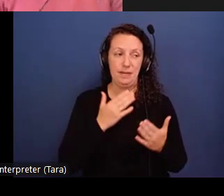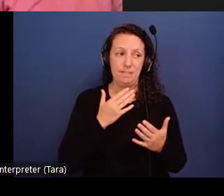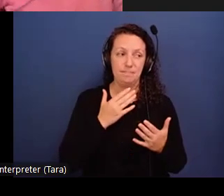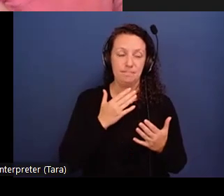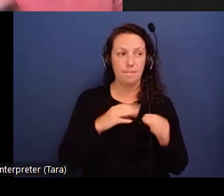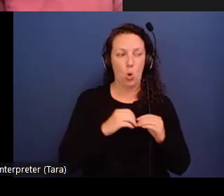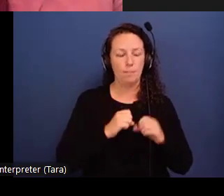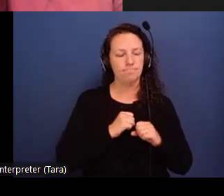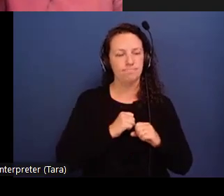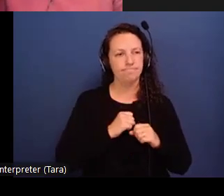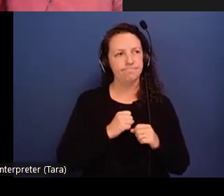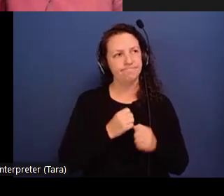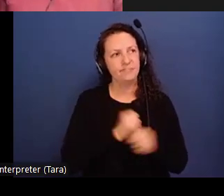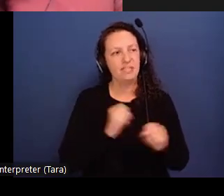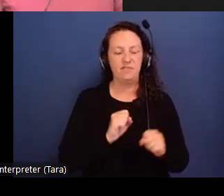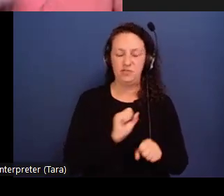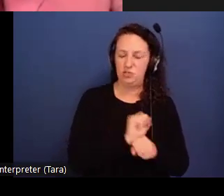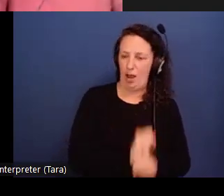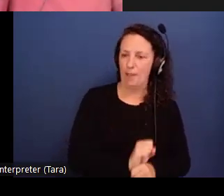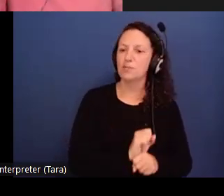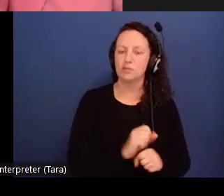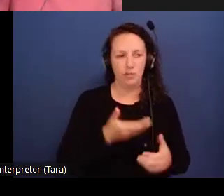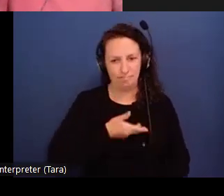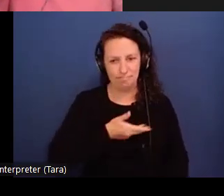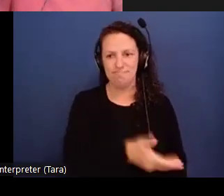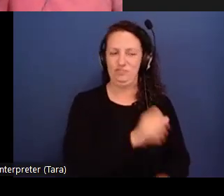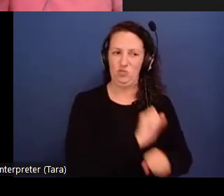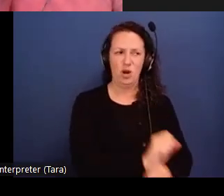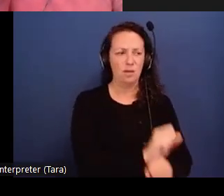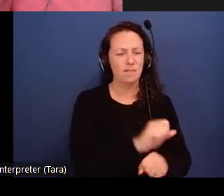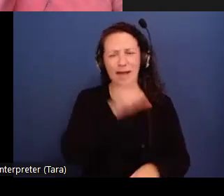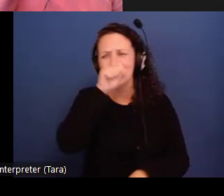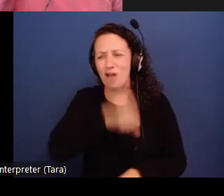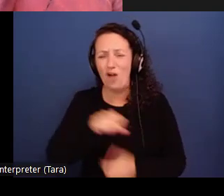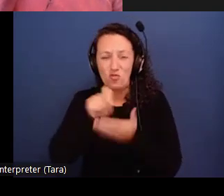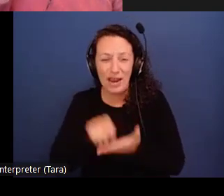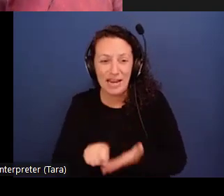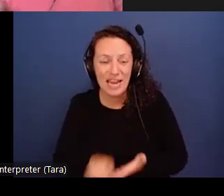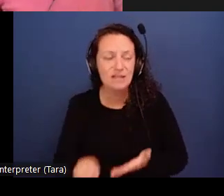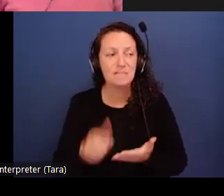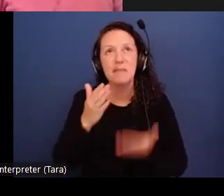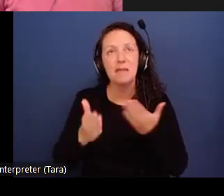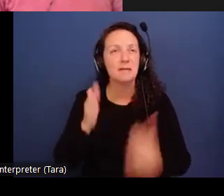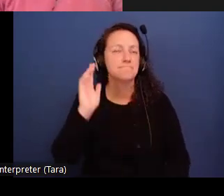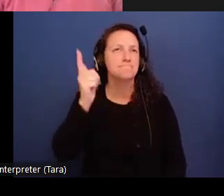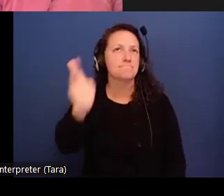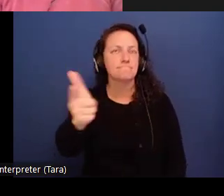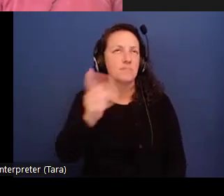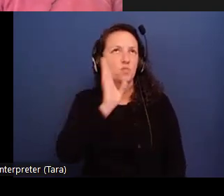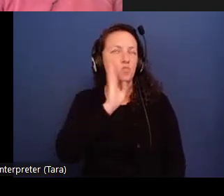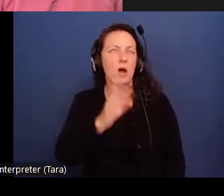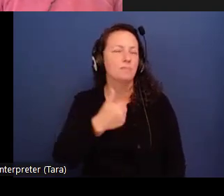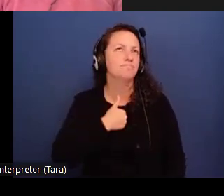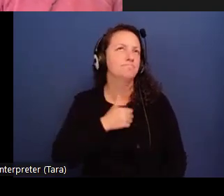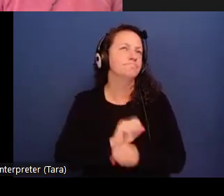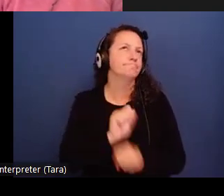be employed by someone else. I love writing though, so maybe I would do that someday. But anyway,